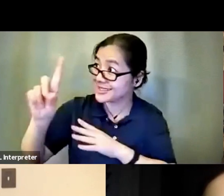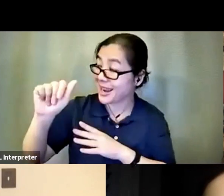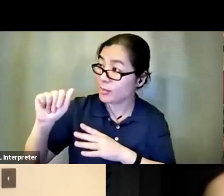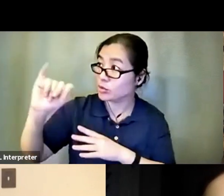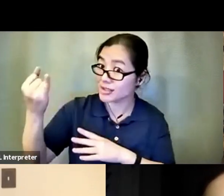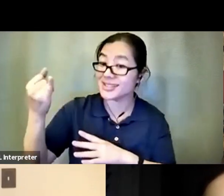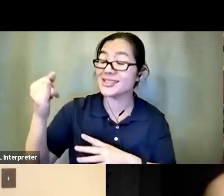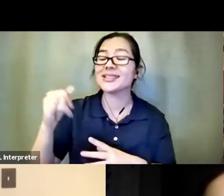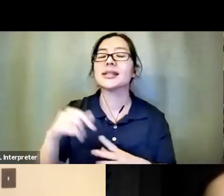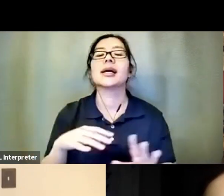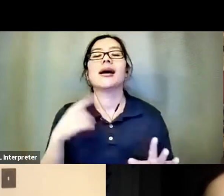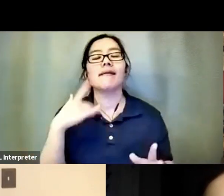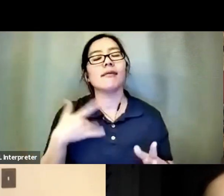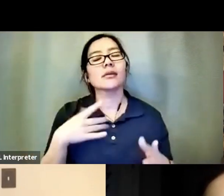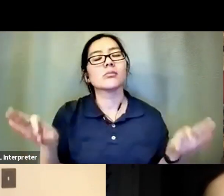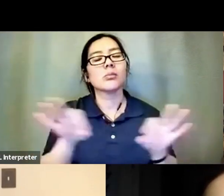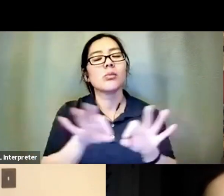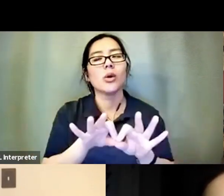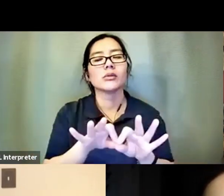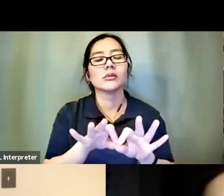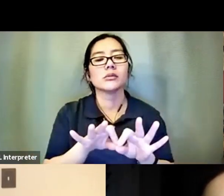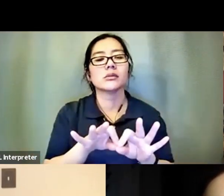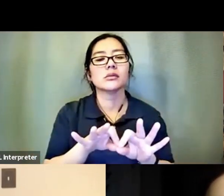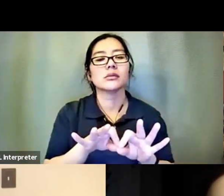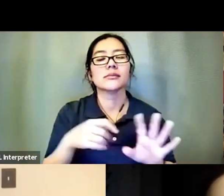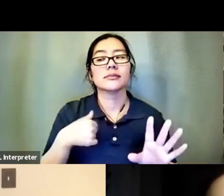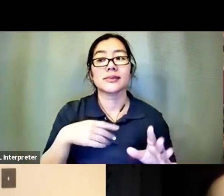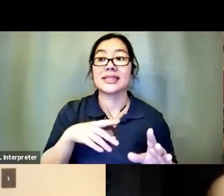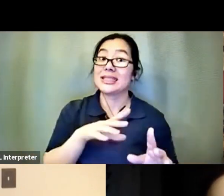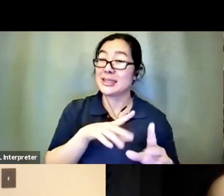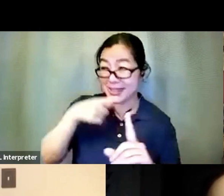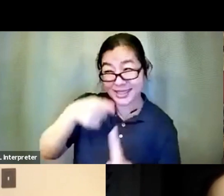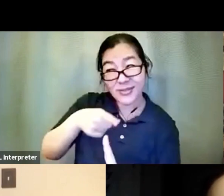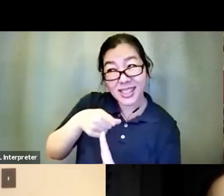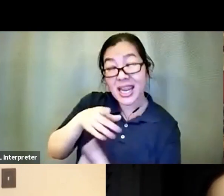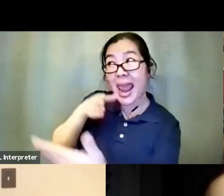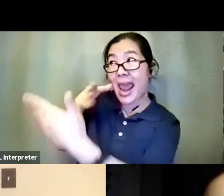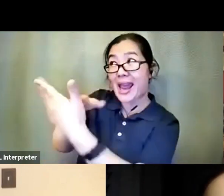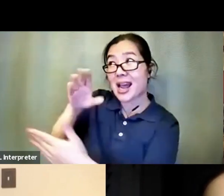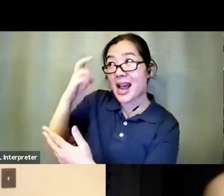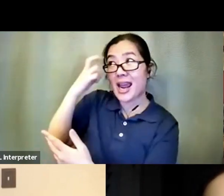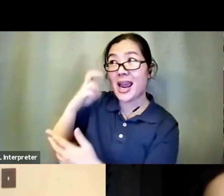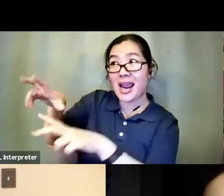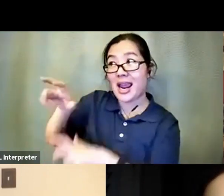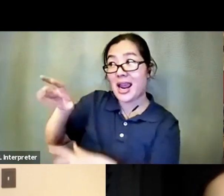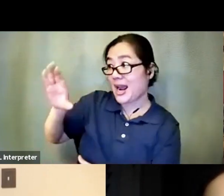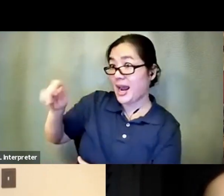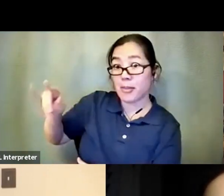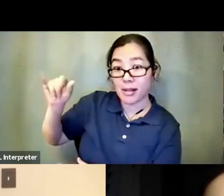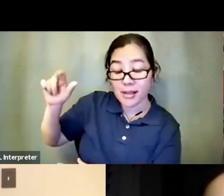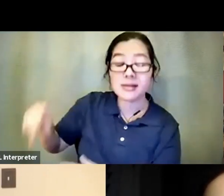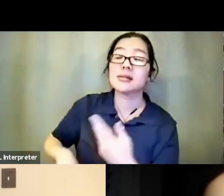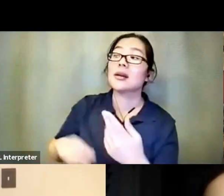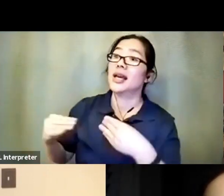me to say this is specifically a anti-capitalist movement that is about cross disability. It's